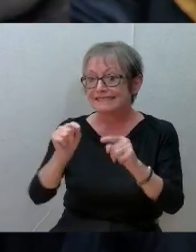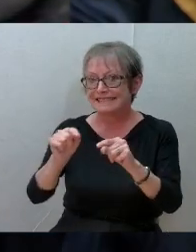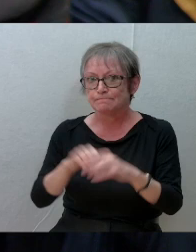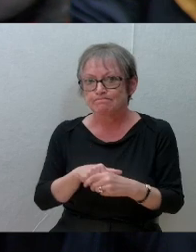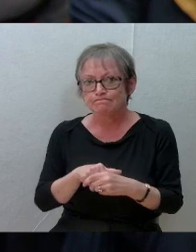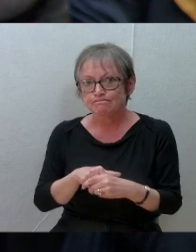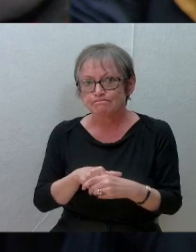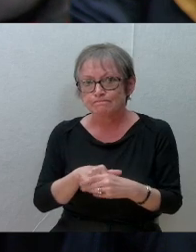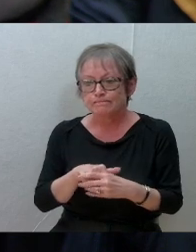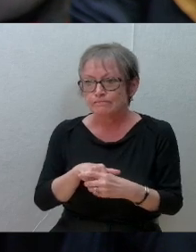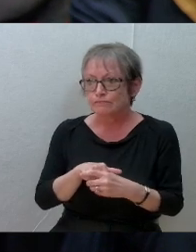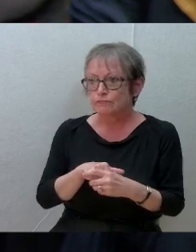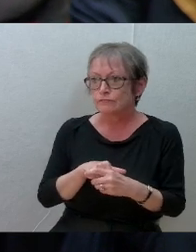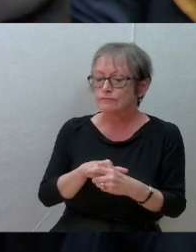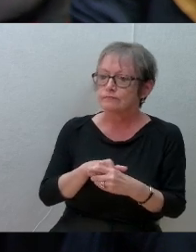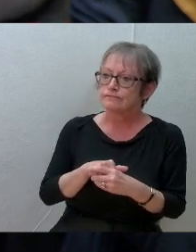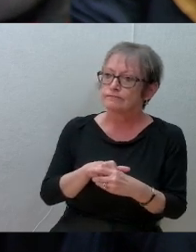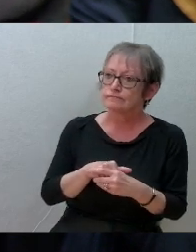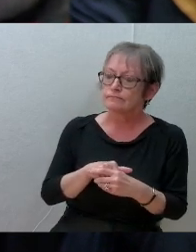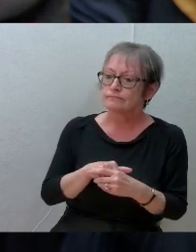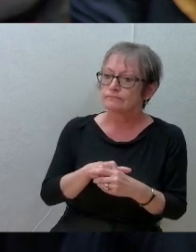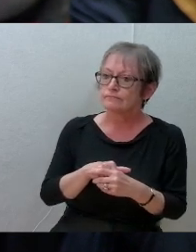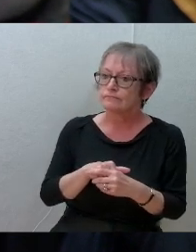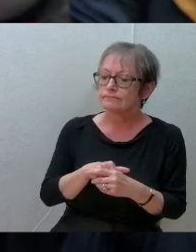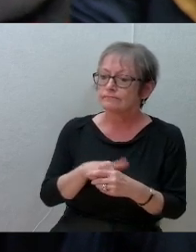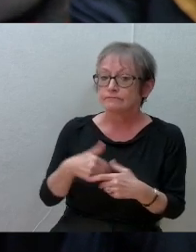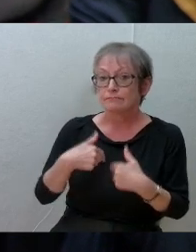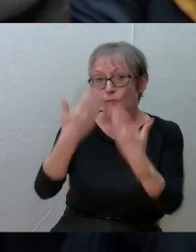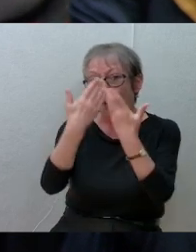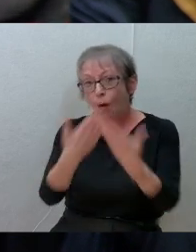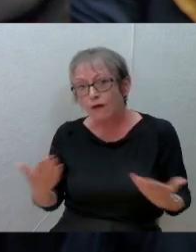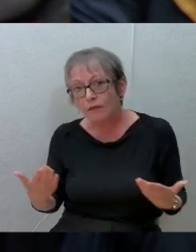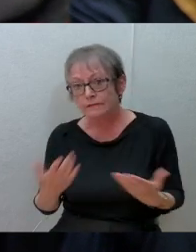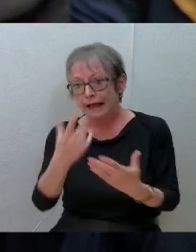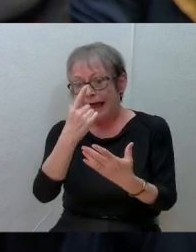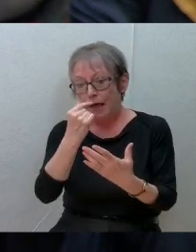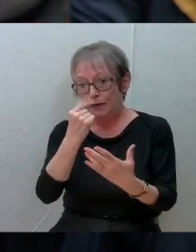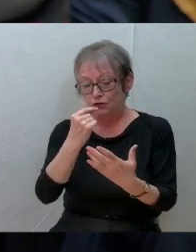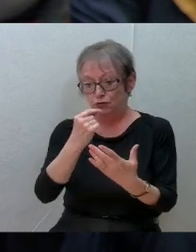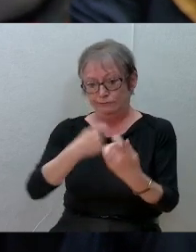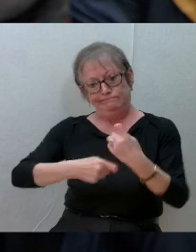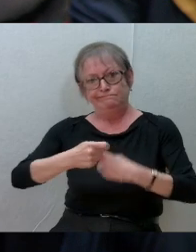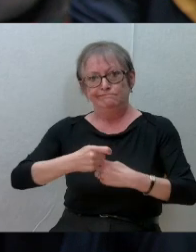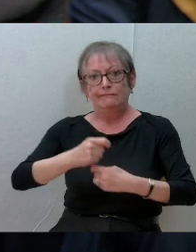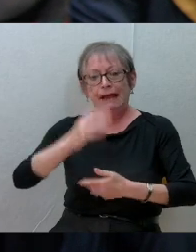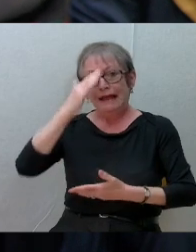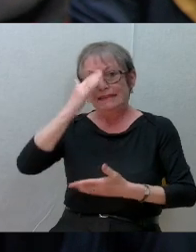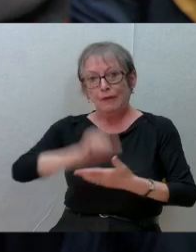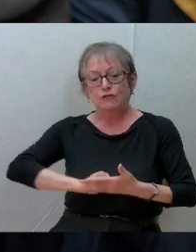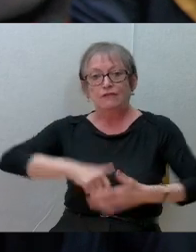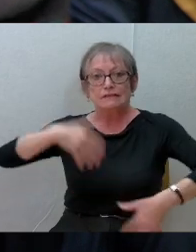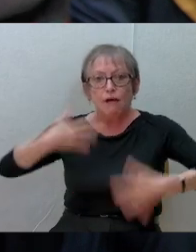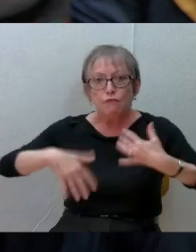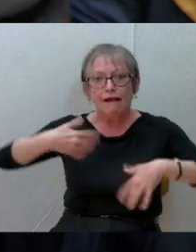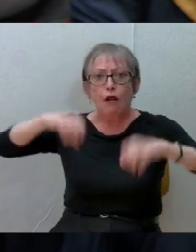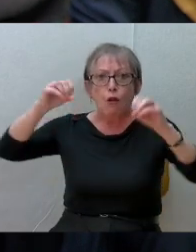So I had the great honor to be able to turn my own experiences of suffering and